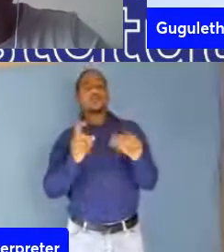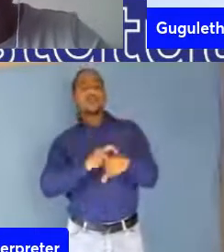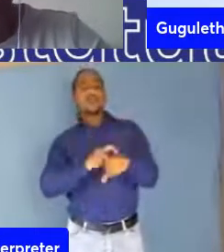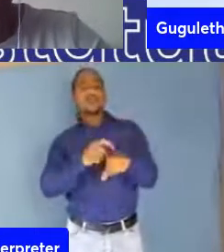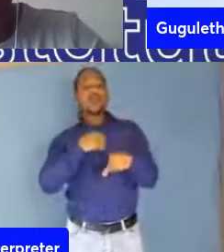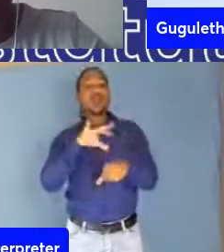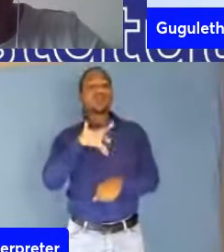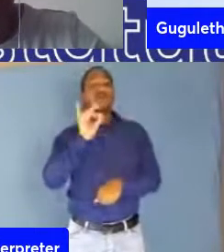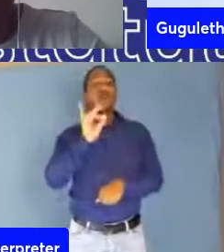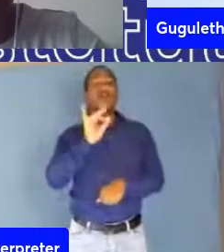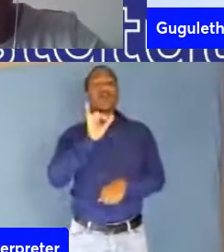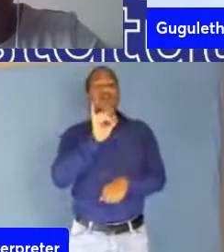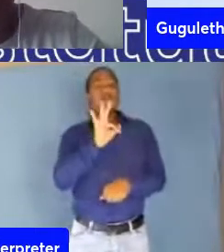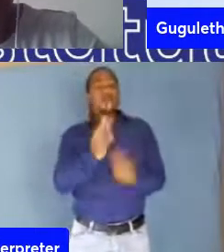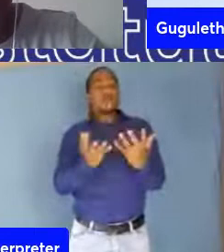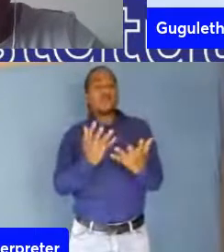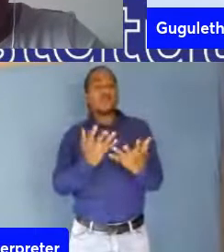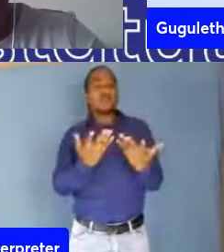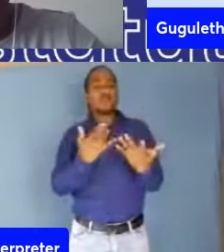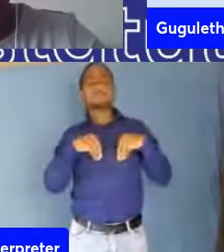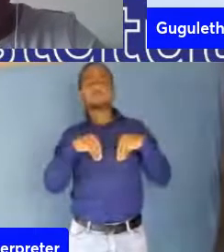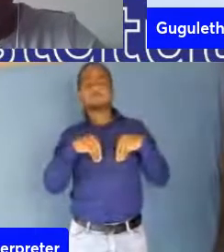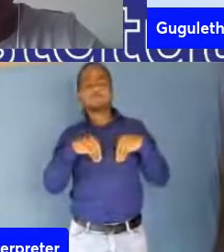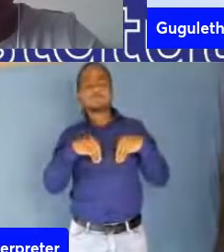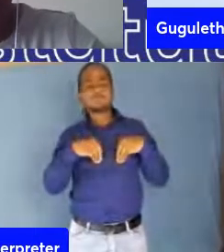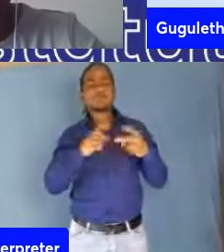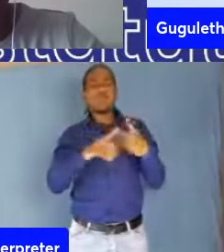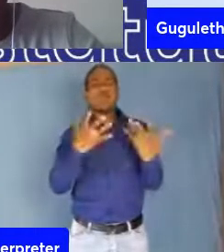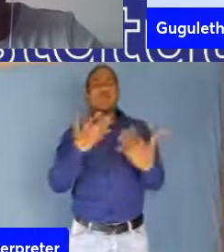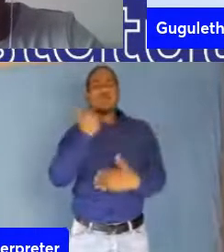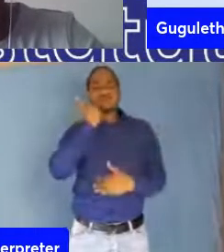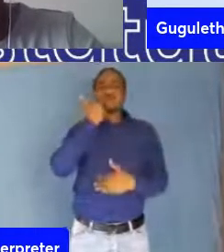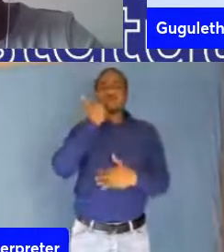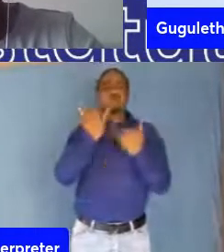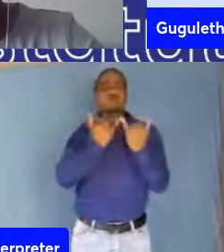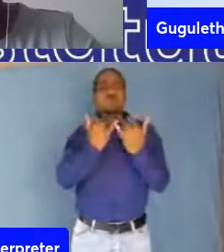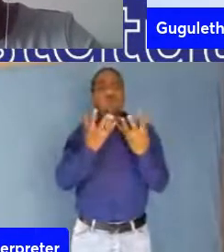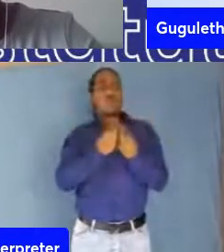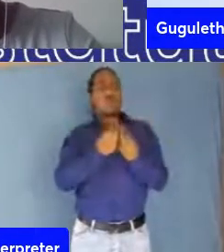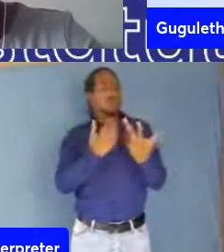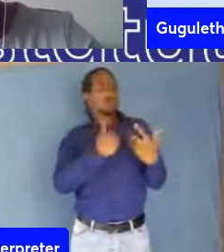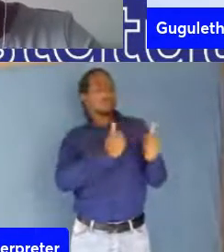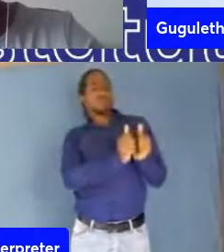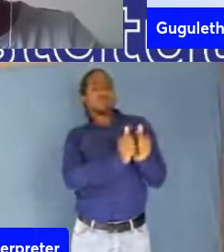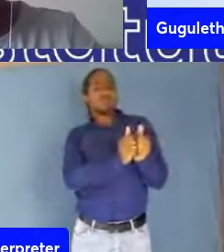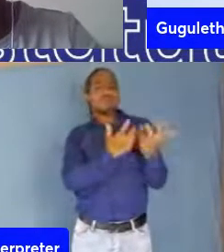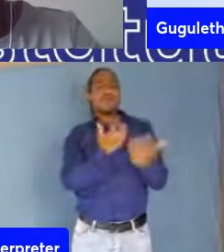relationship with your partner, you are considered unfaithful or you are,